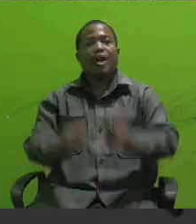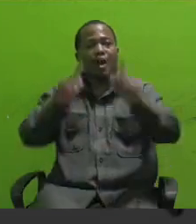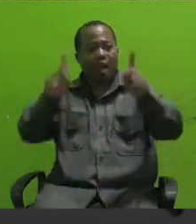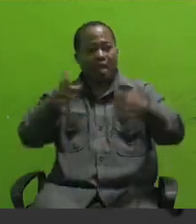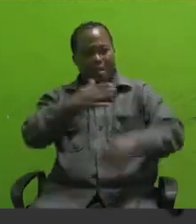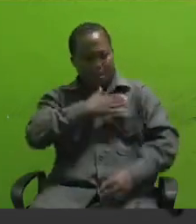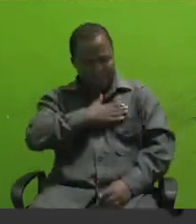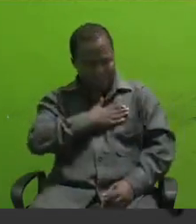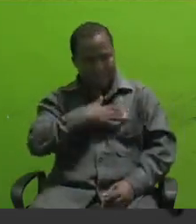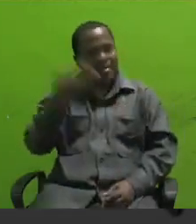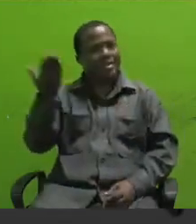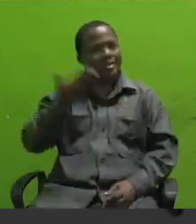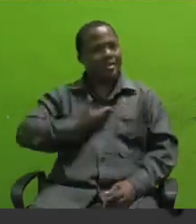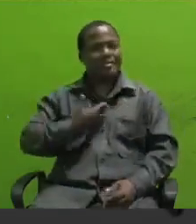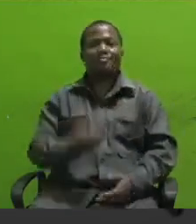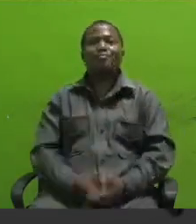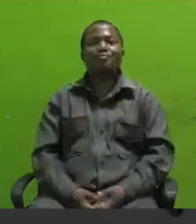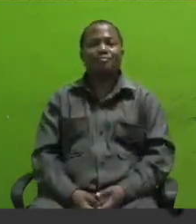So wonderful, my dear.